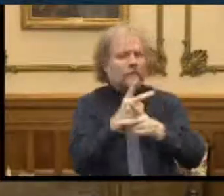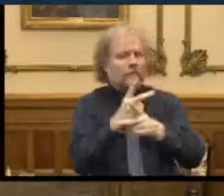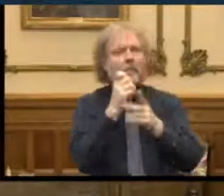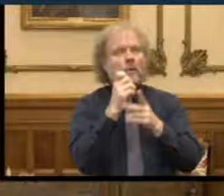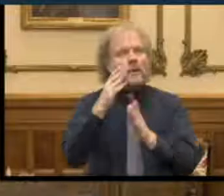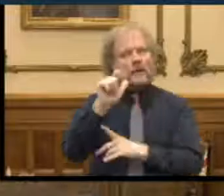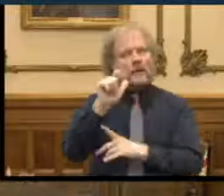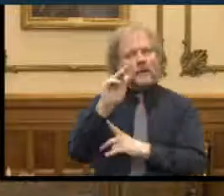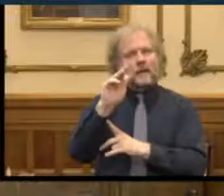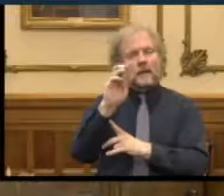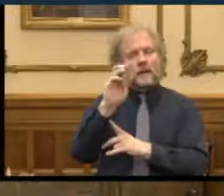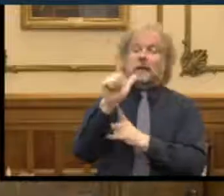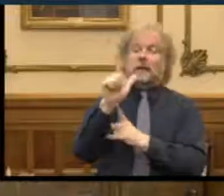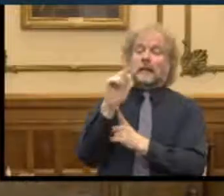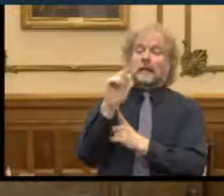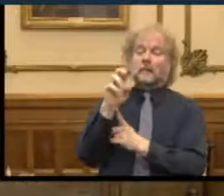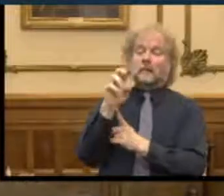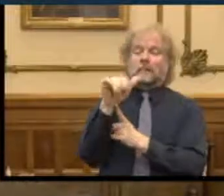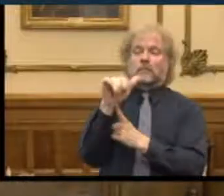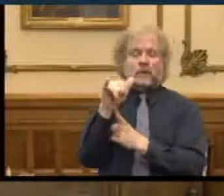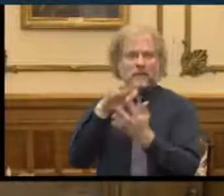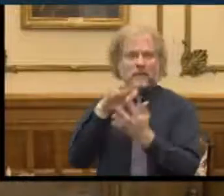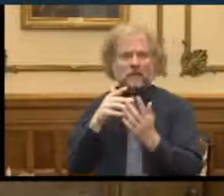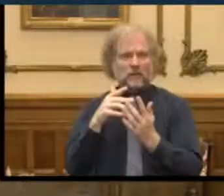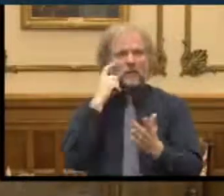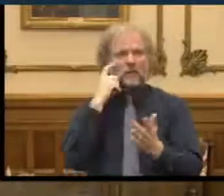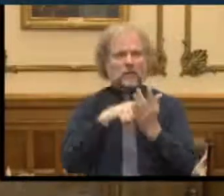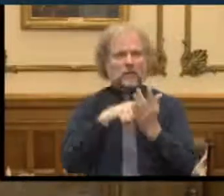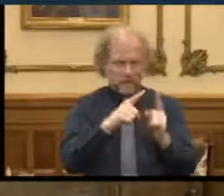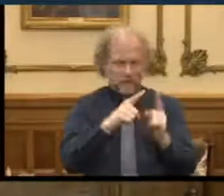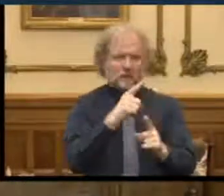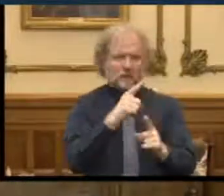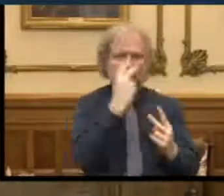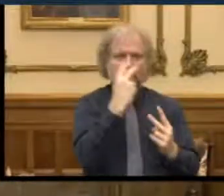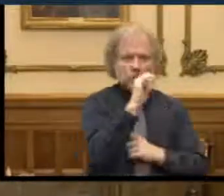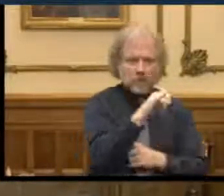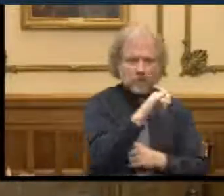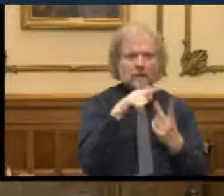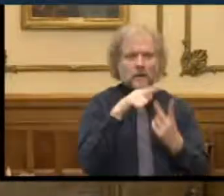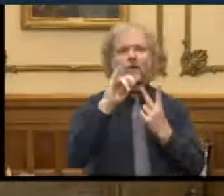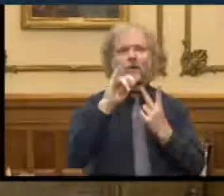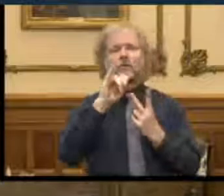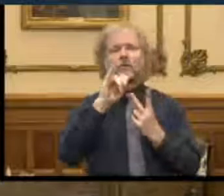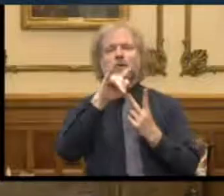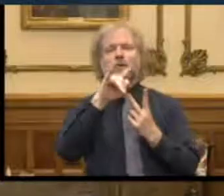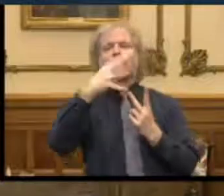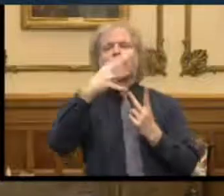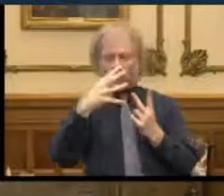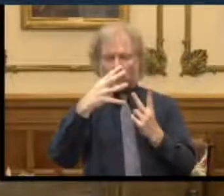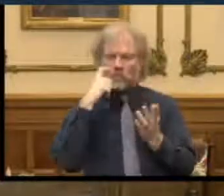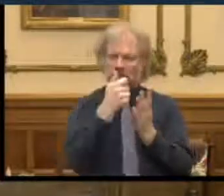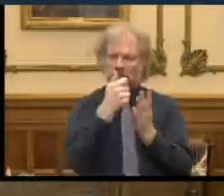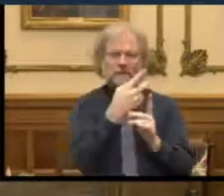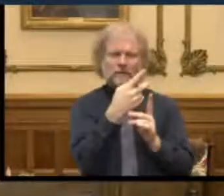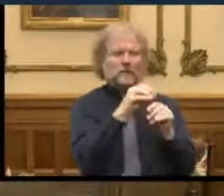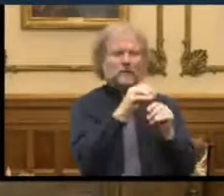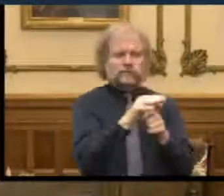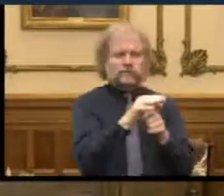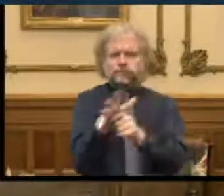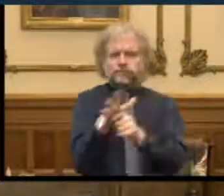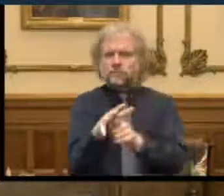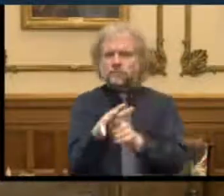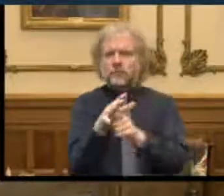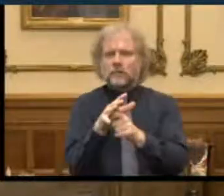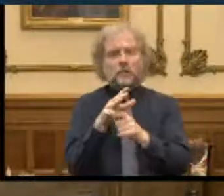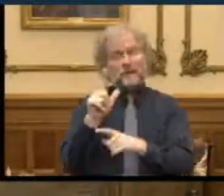Day weekend. We saw a surge in patients after Memorial Day and our July 4th gatherings. I don't want to see that surge after